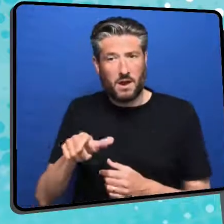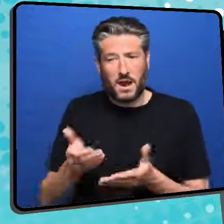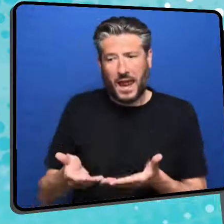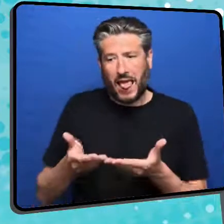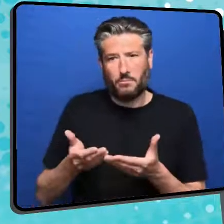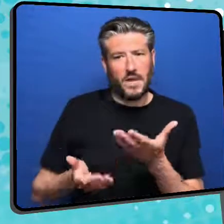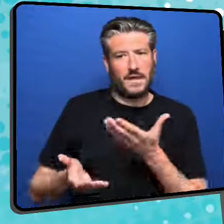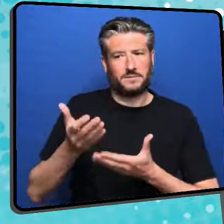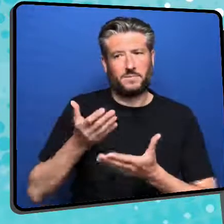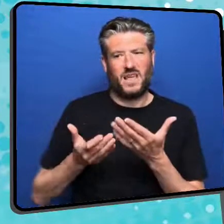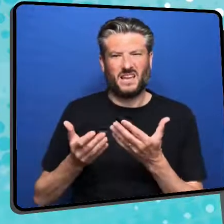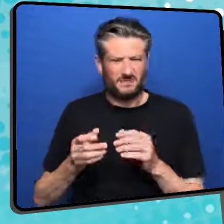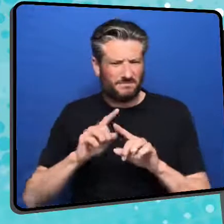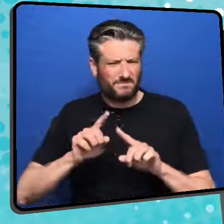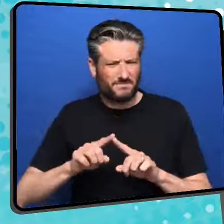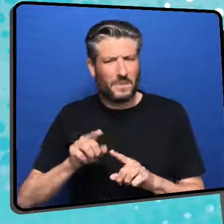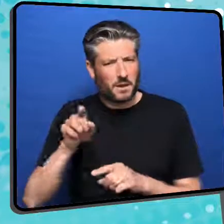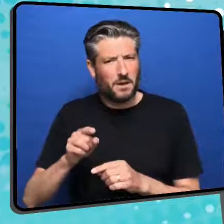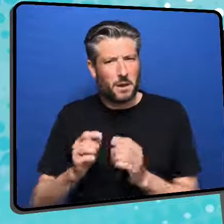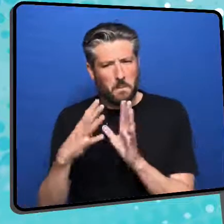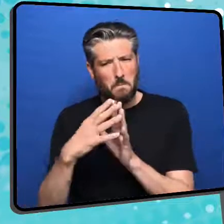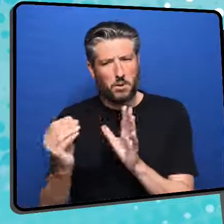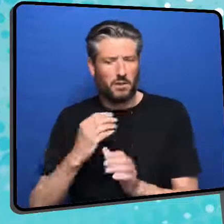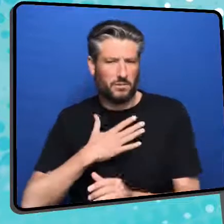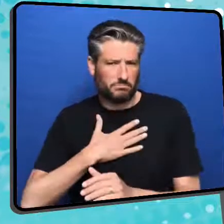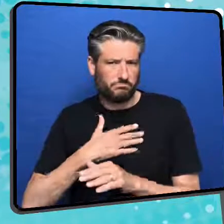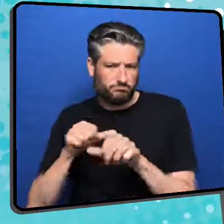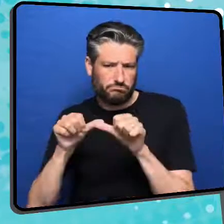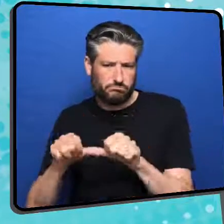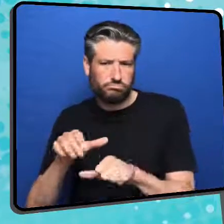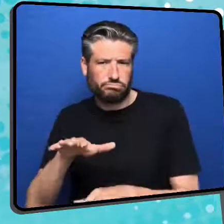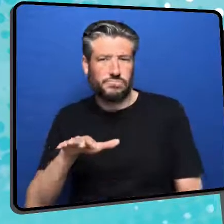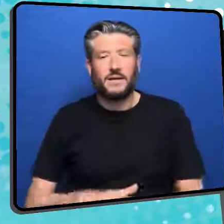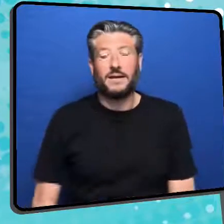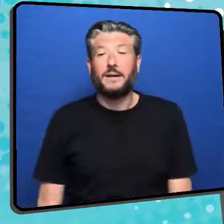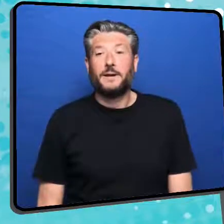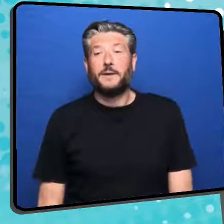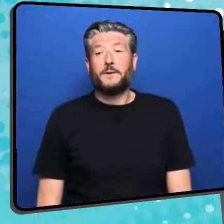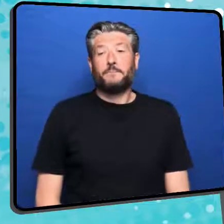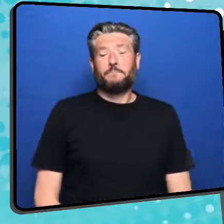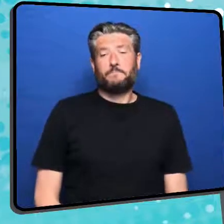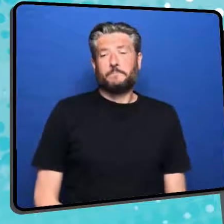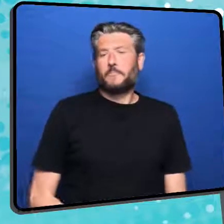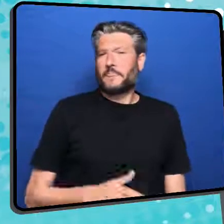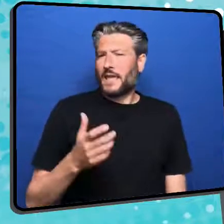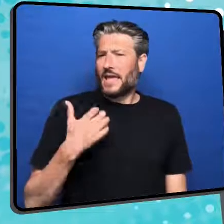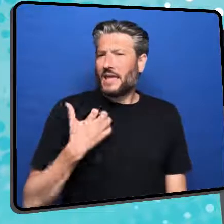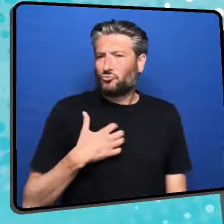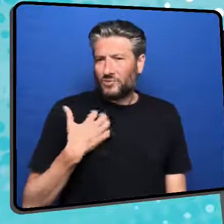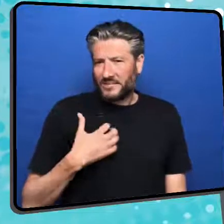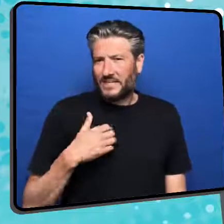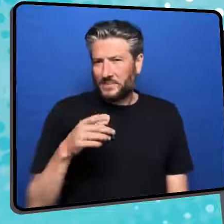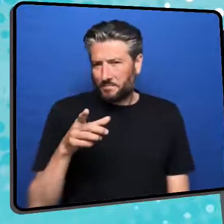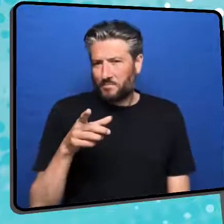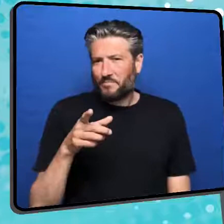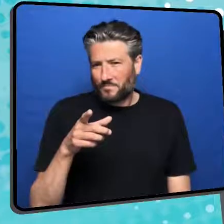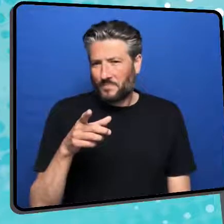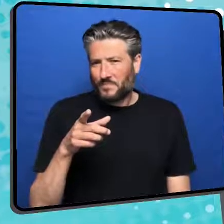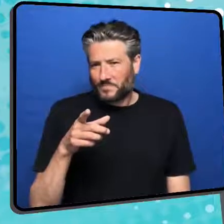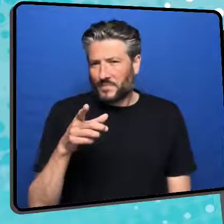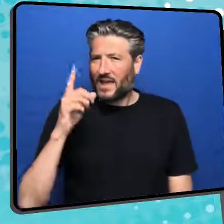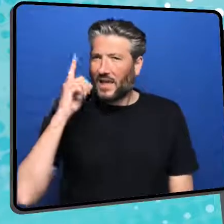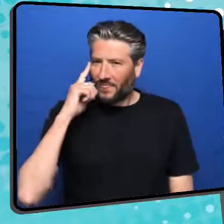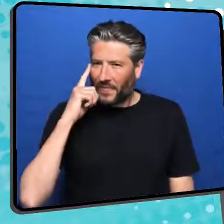kinds of models. I was gonna say, like, it was interesting when you said it, because I feel like we often see a lot